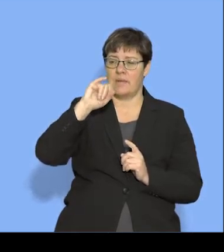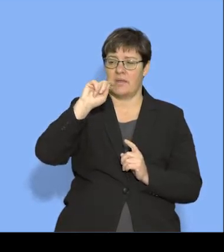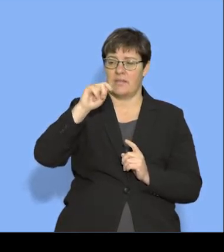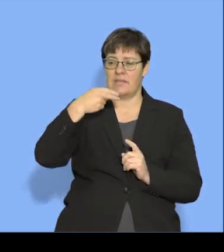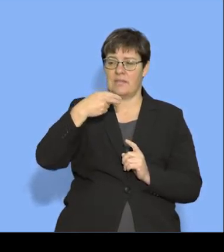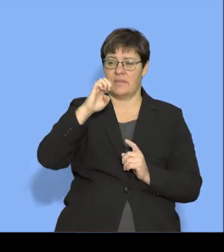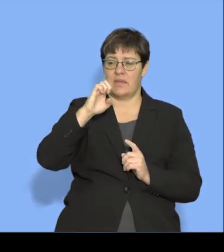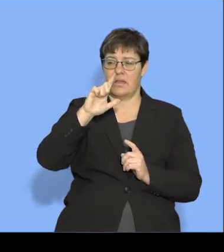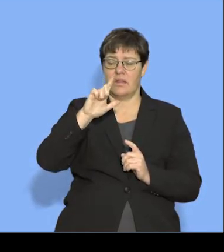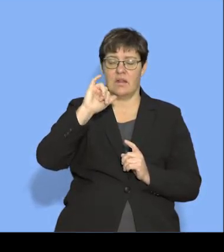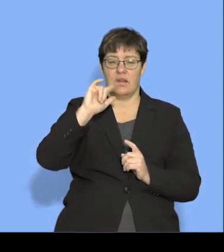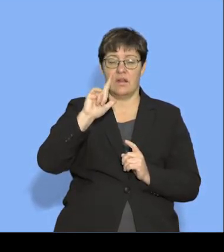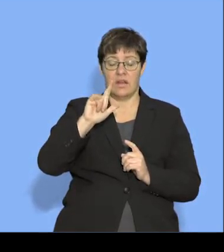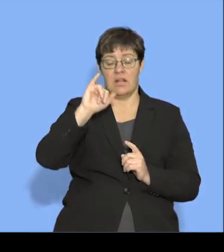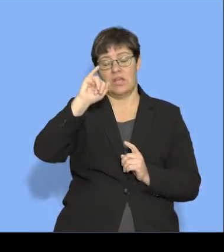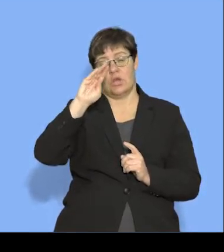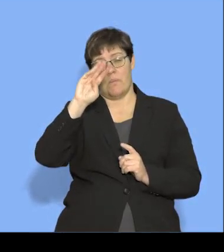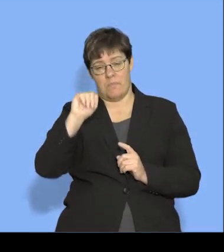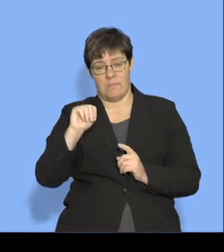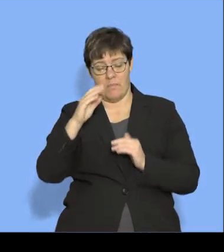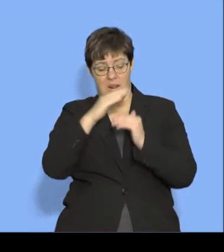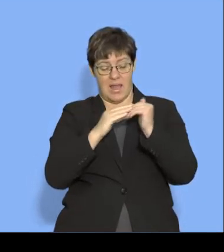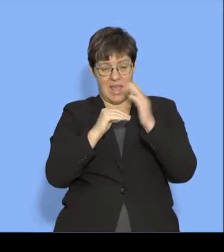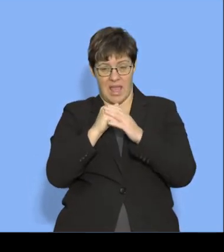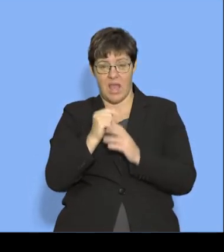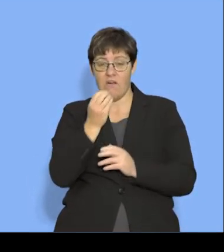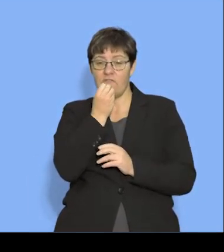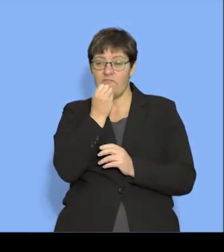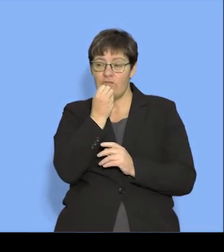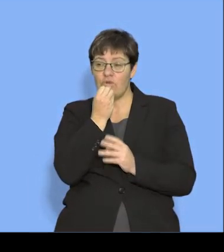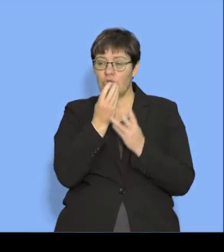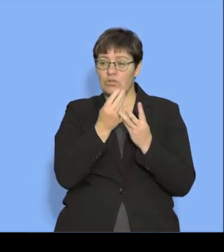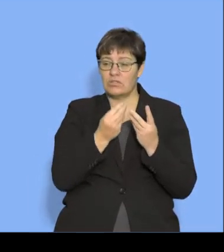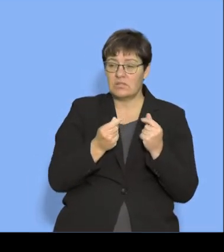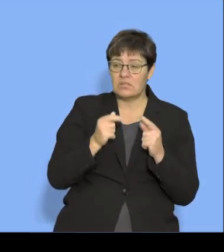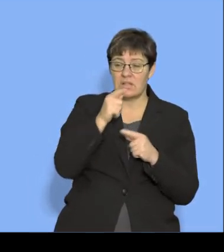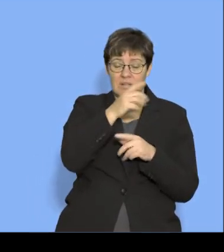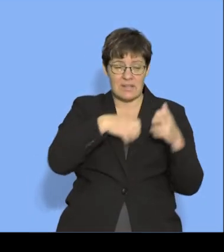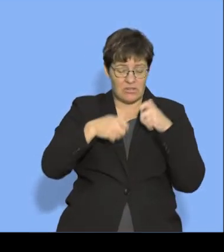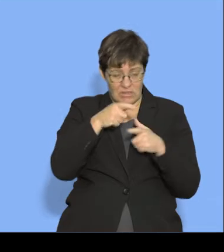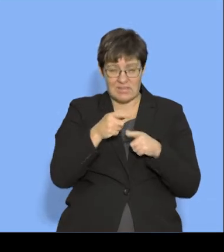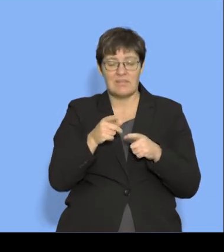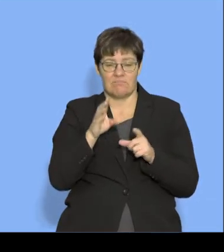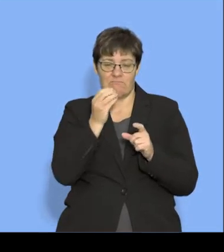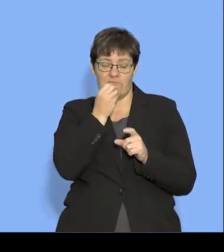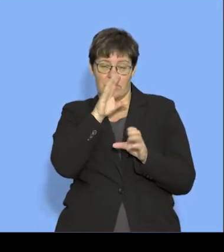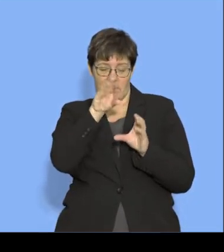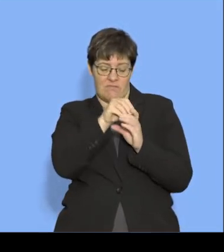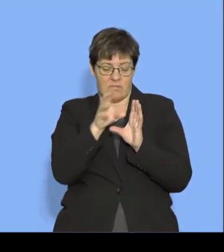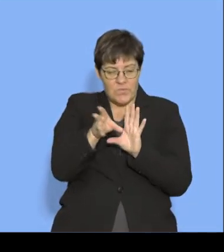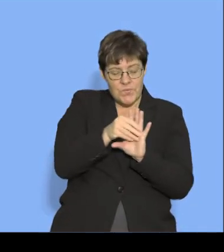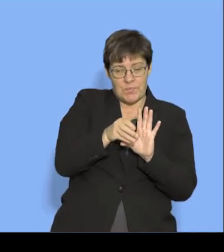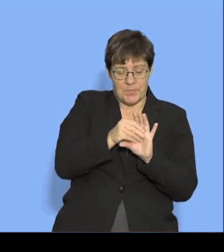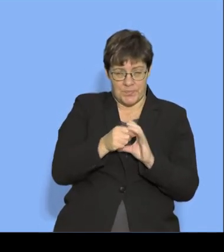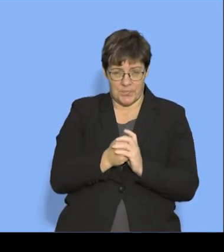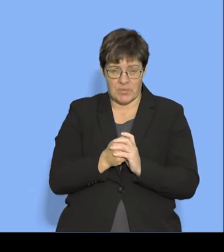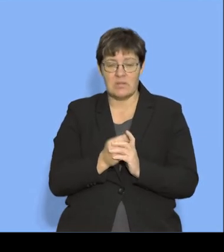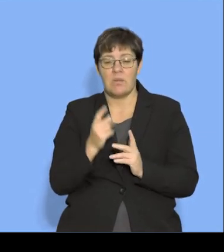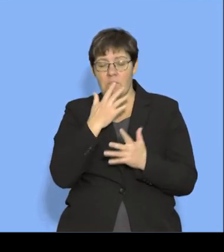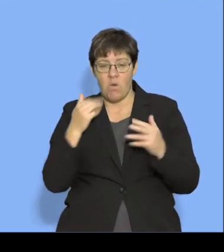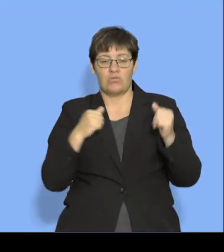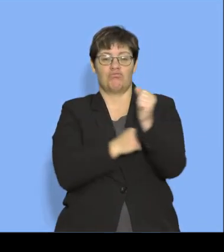layer, which absorbs the digested food, is present in this area here. So that's your epithelial lining, which is